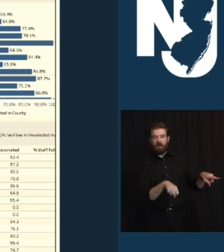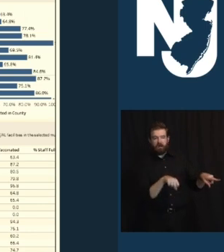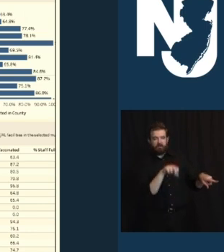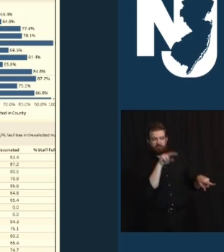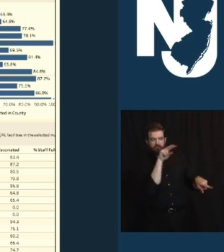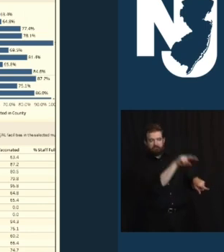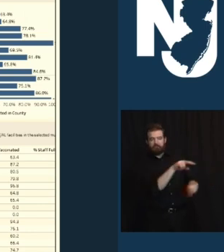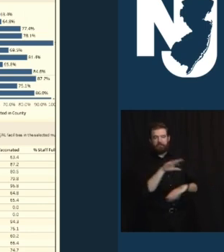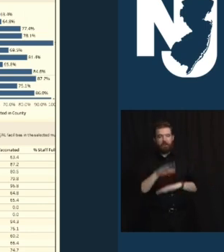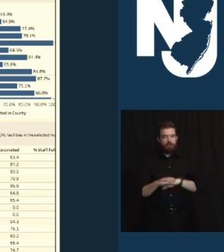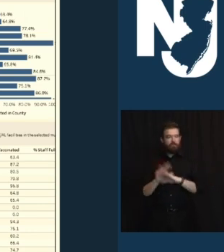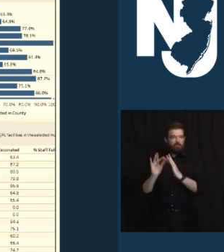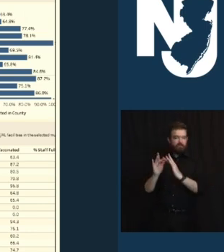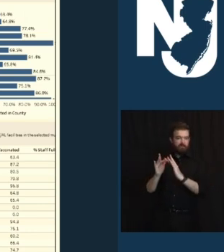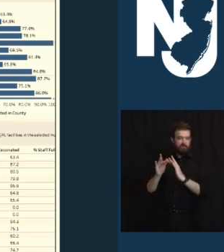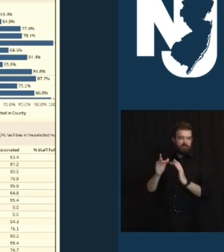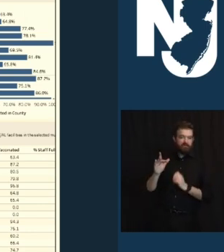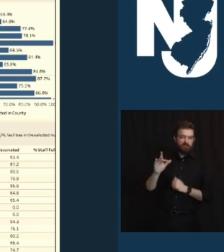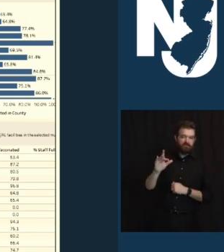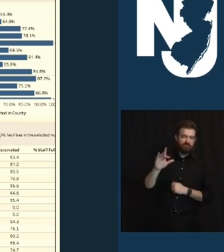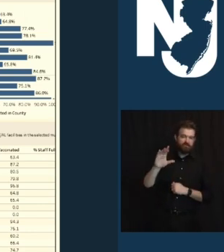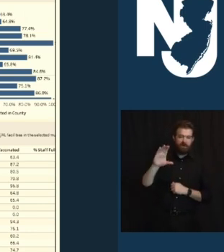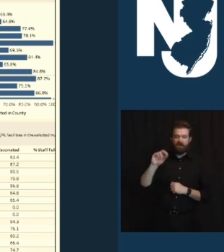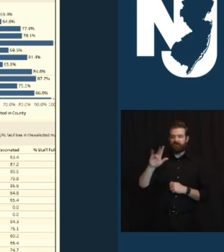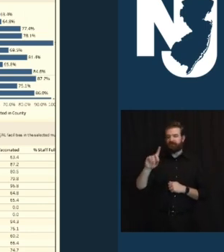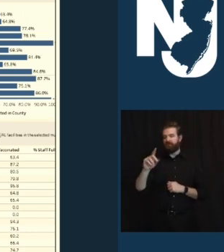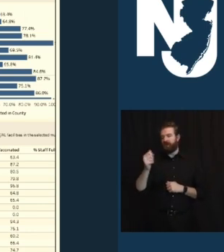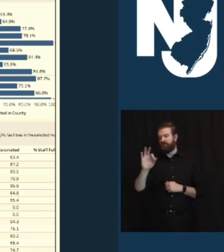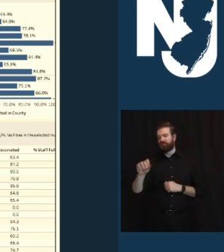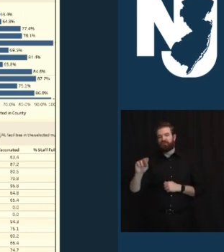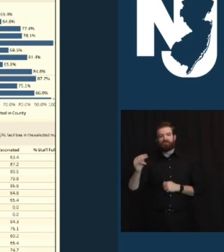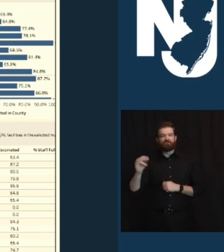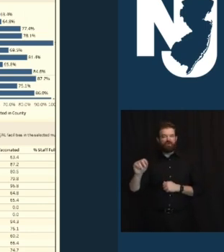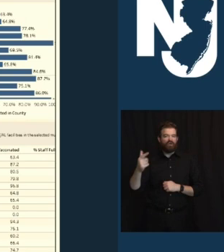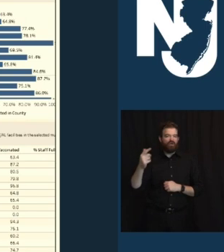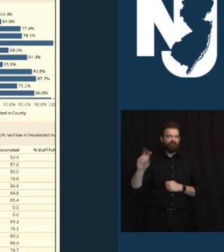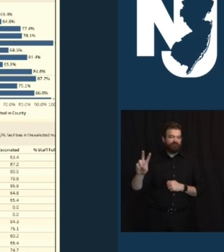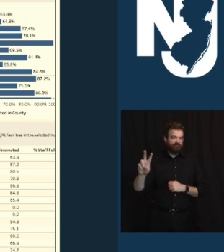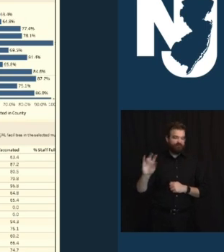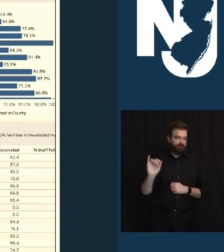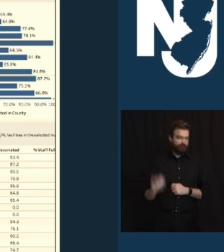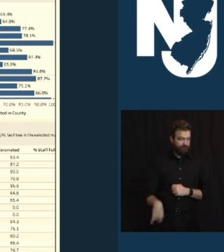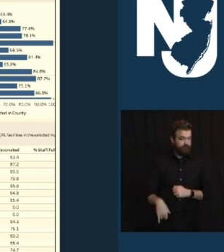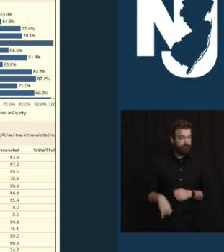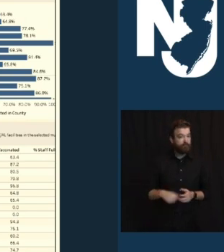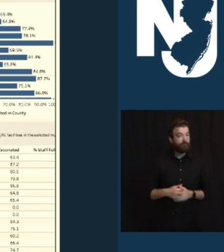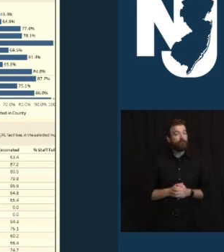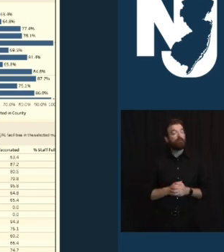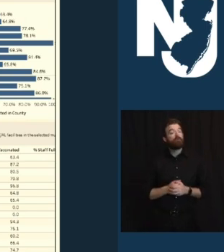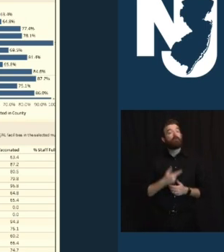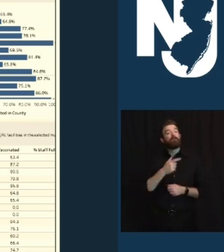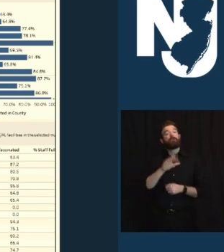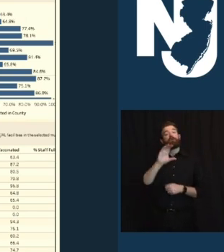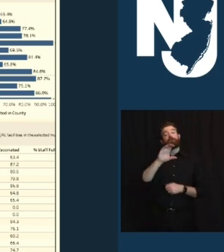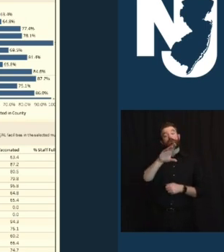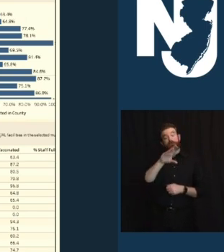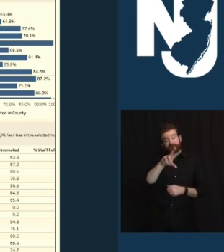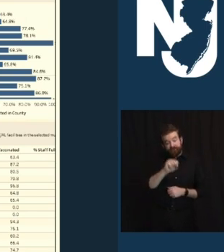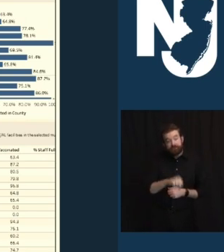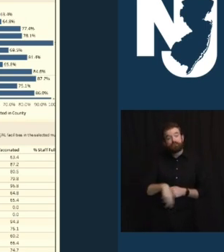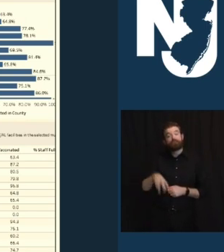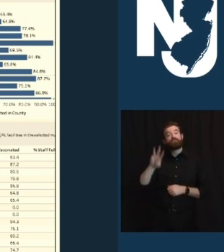covid19.nj.gov, and that is one page from that dashboard. Although CVS and Walgreens have now completed their long-term